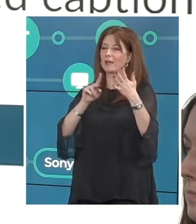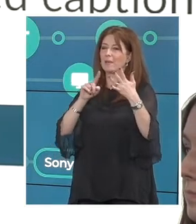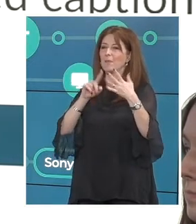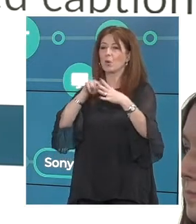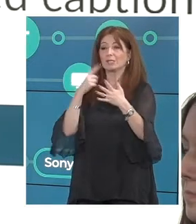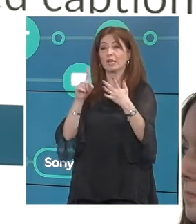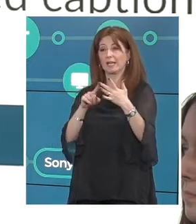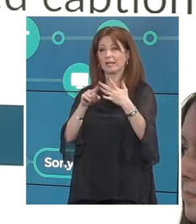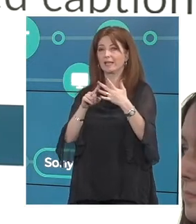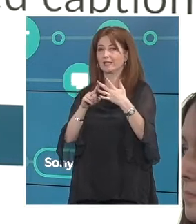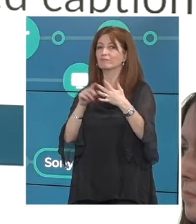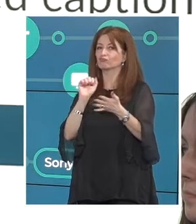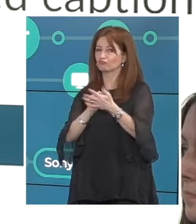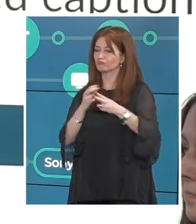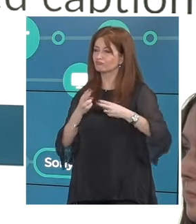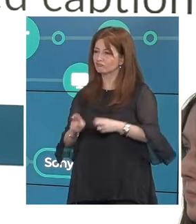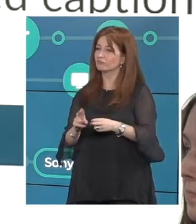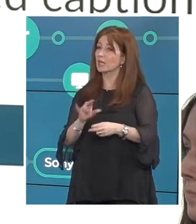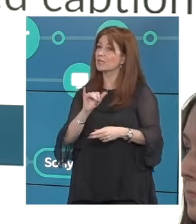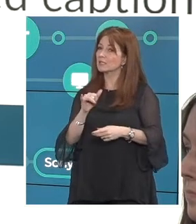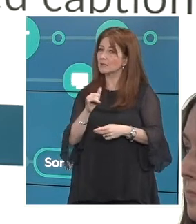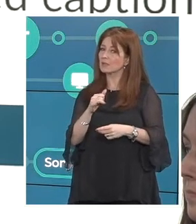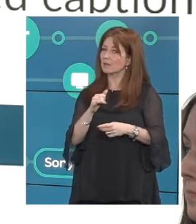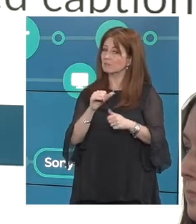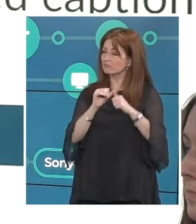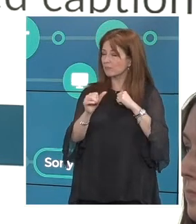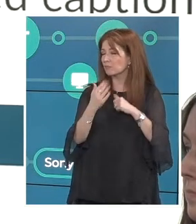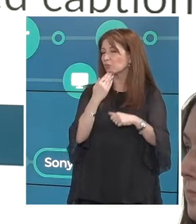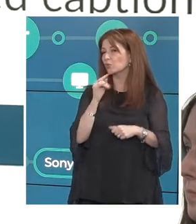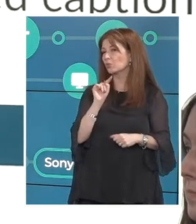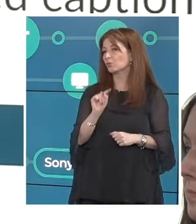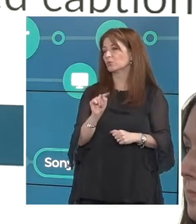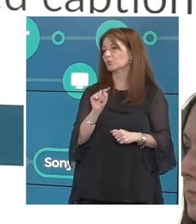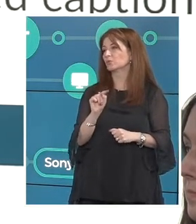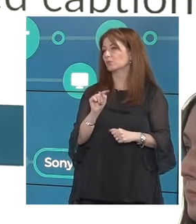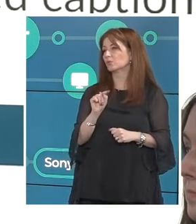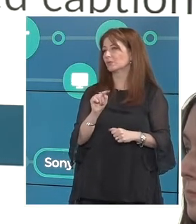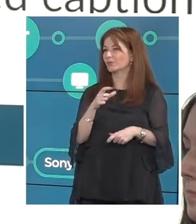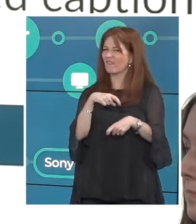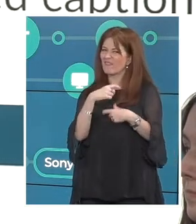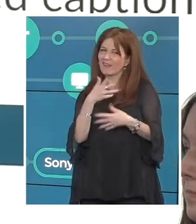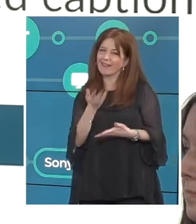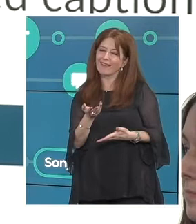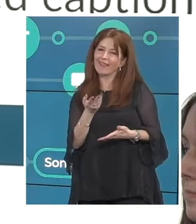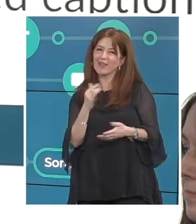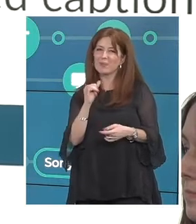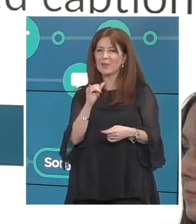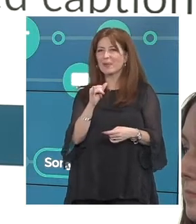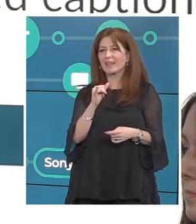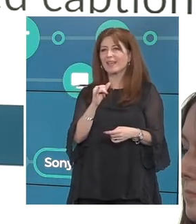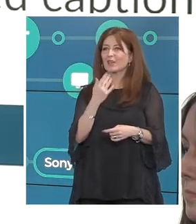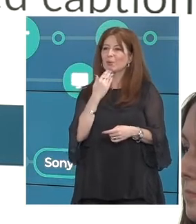So sometimes on social media, some companies use them in funny ways, like maybe you use a